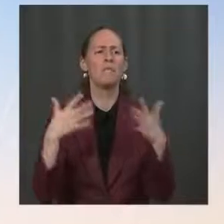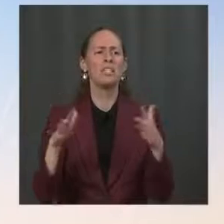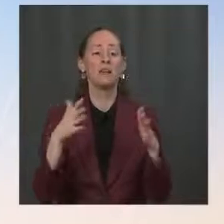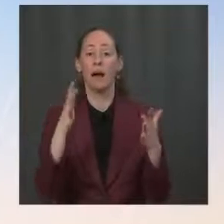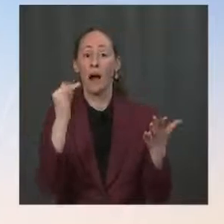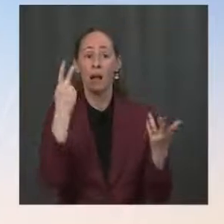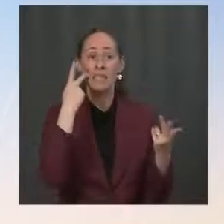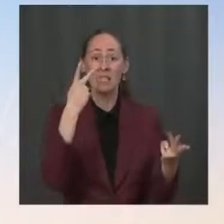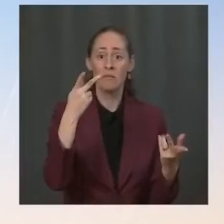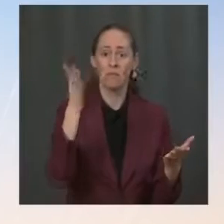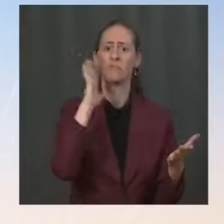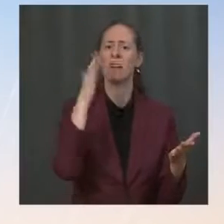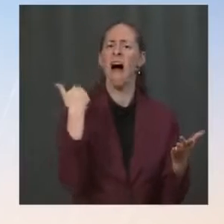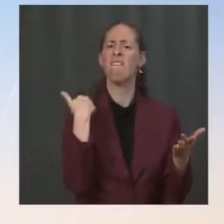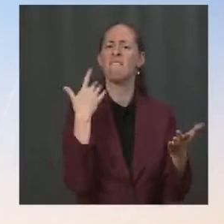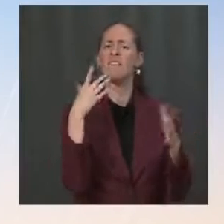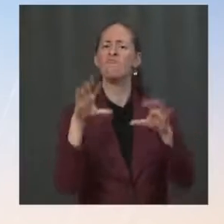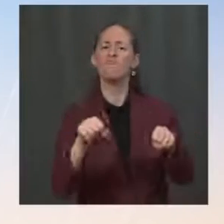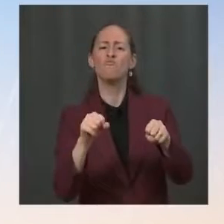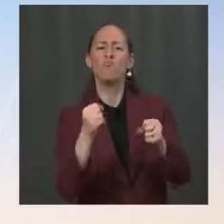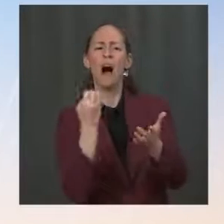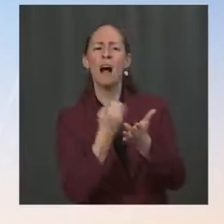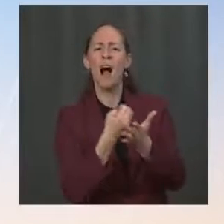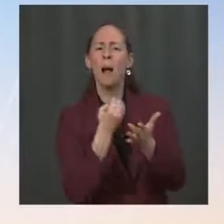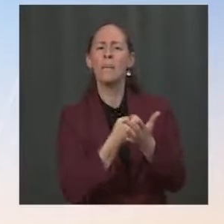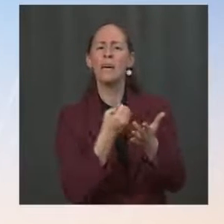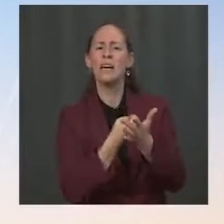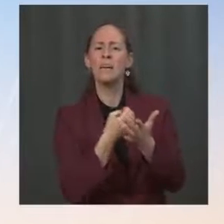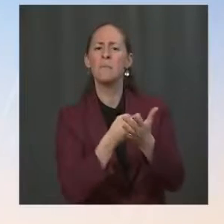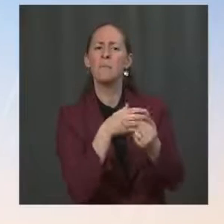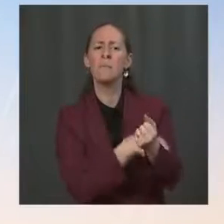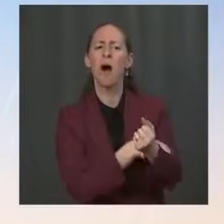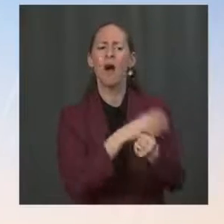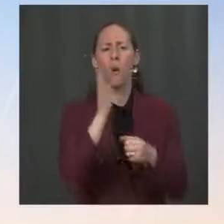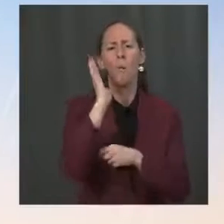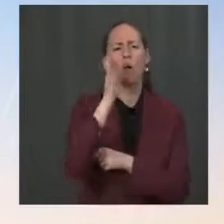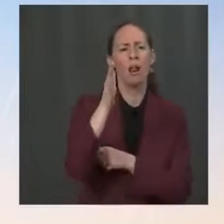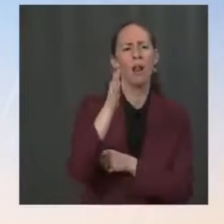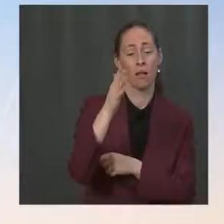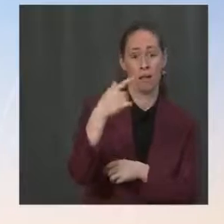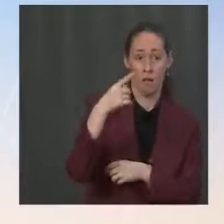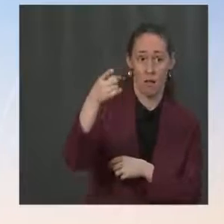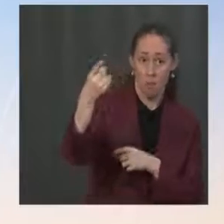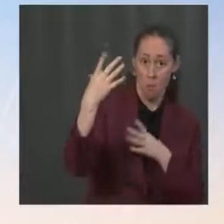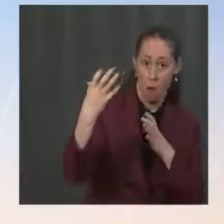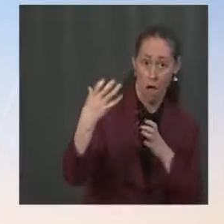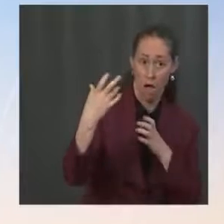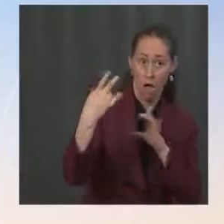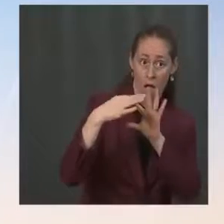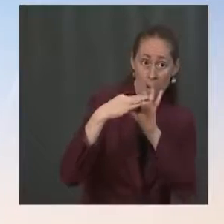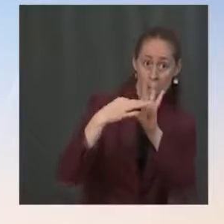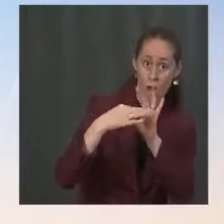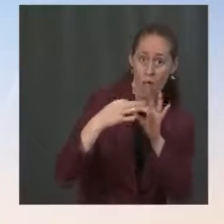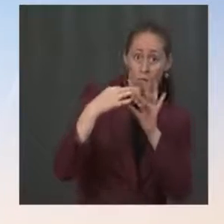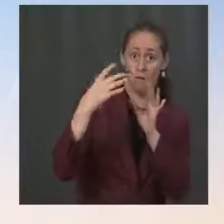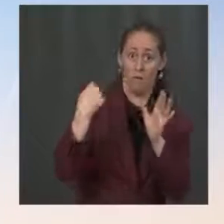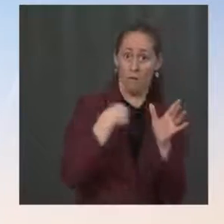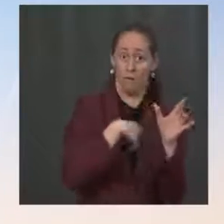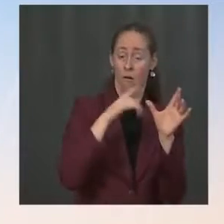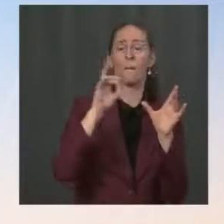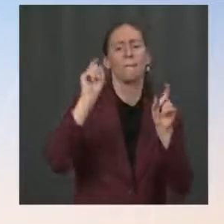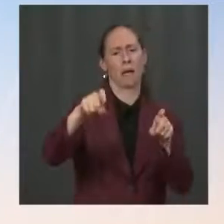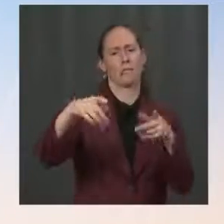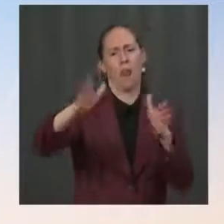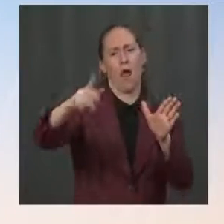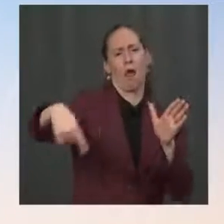It includes leverage that we will make clear to the Taliban as it relates to coordination, continue to get American citizens and our partners out. Go ahead. Jen, there have been reports